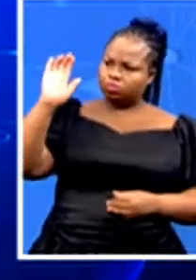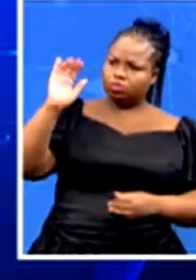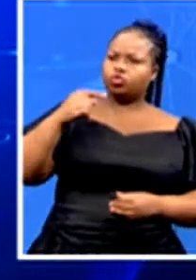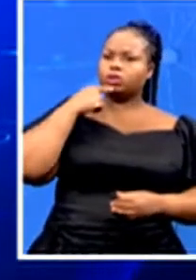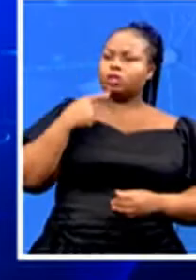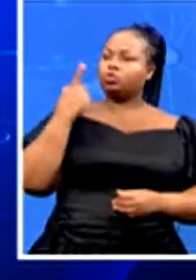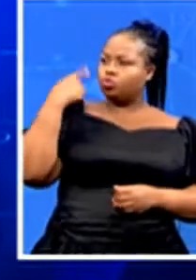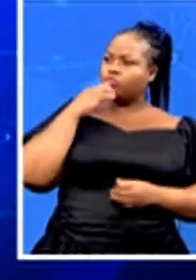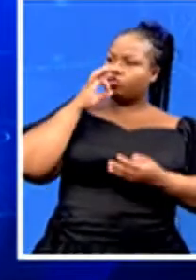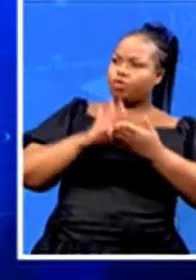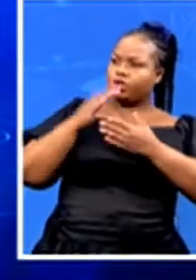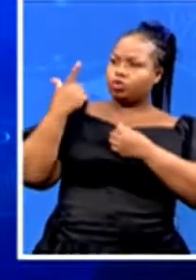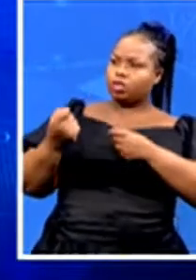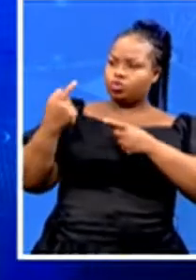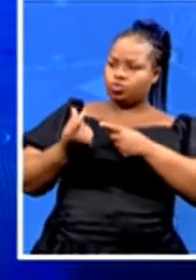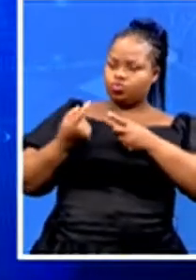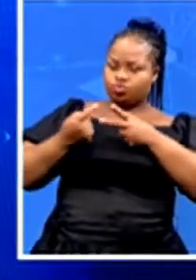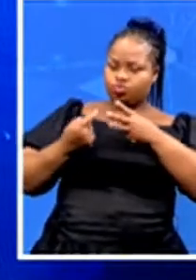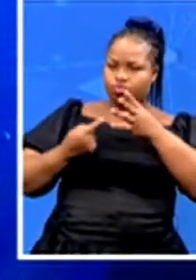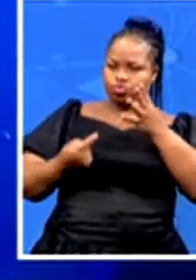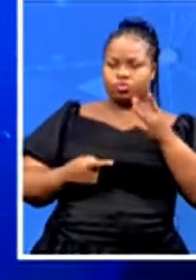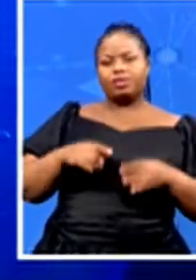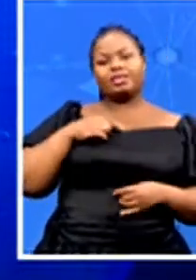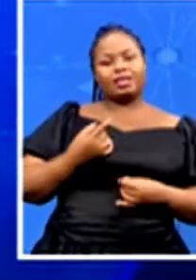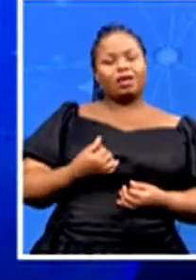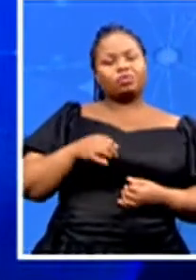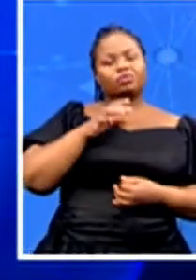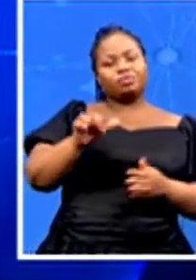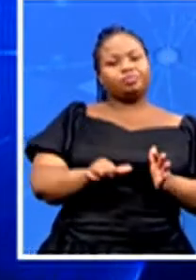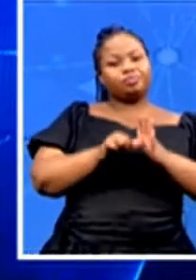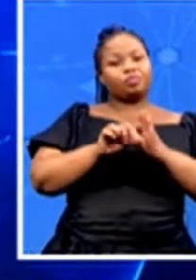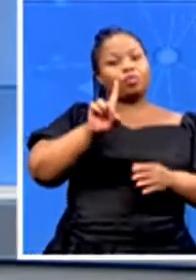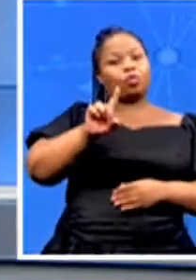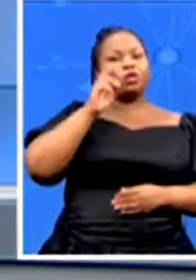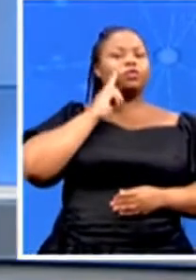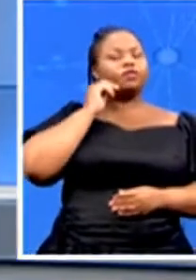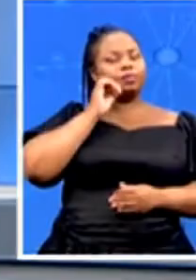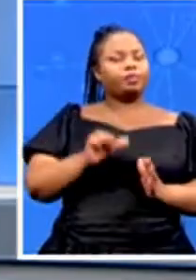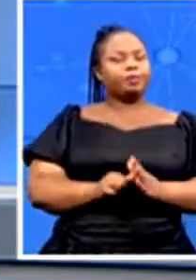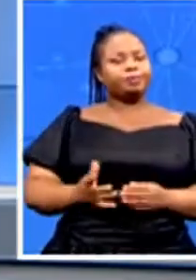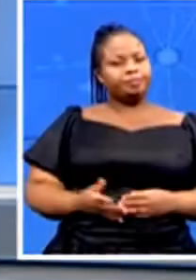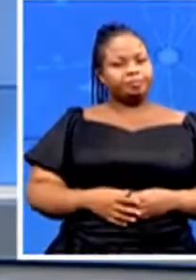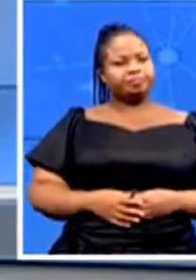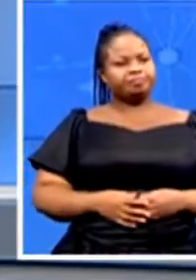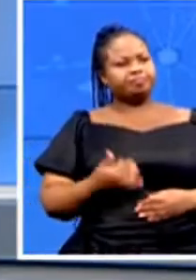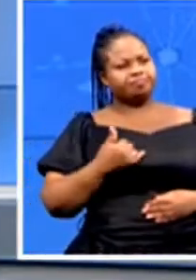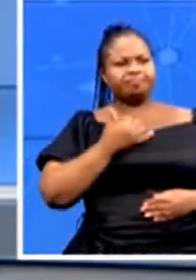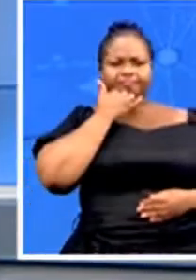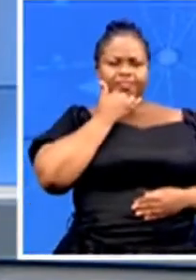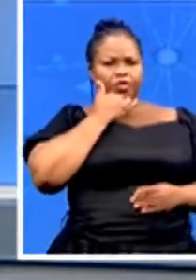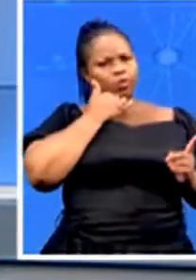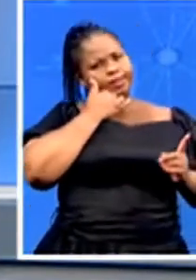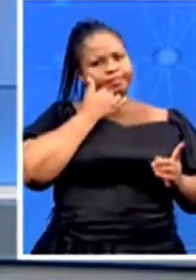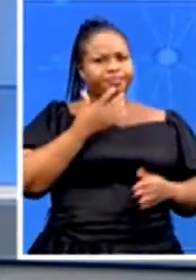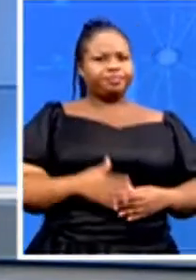this contract that will be entering on the 1st of November. Well, I'm actually glad you used the analogy of,